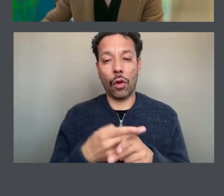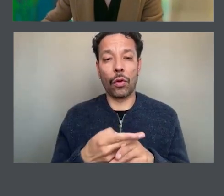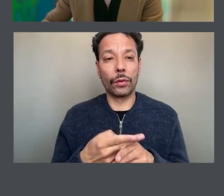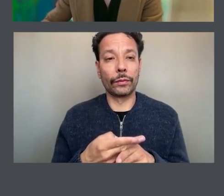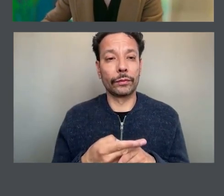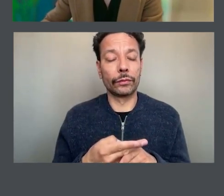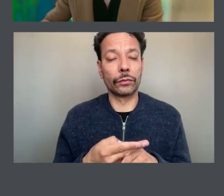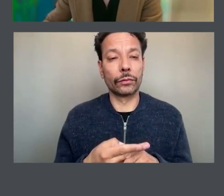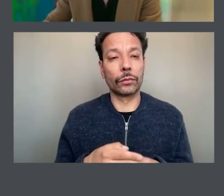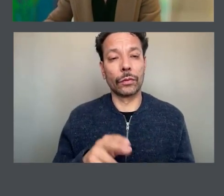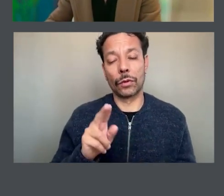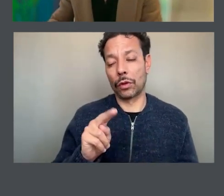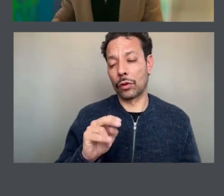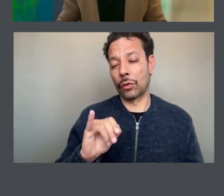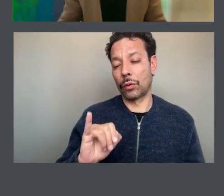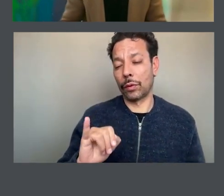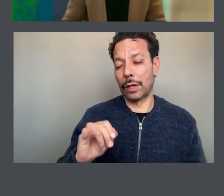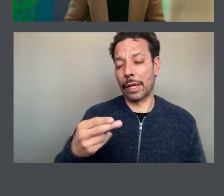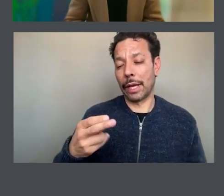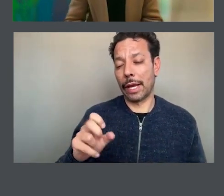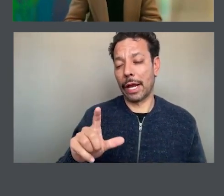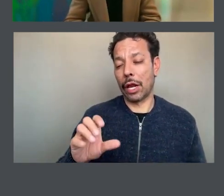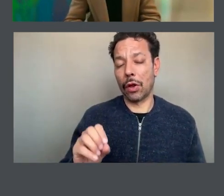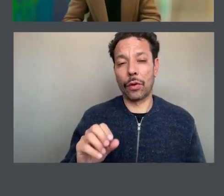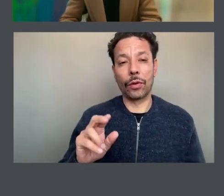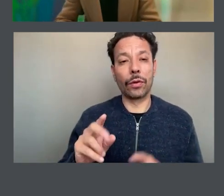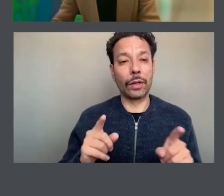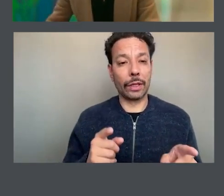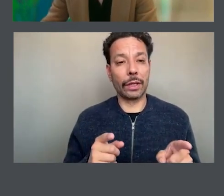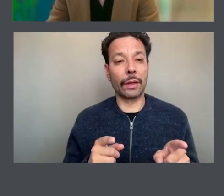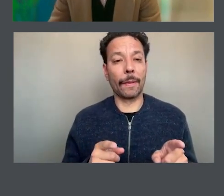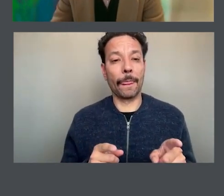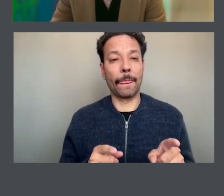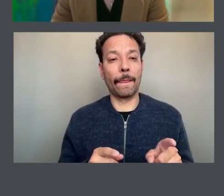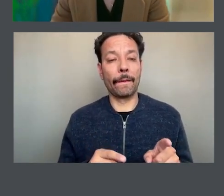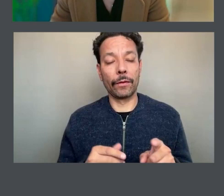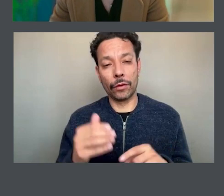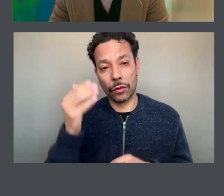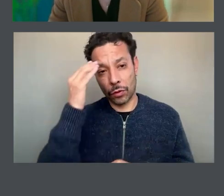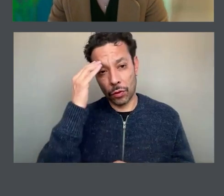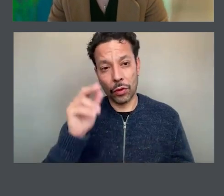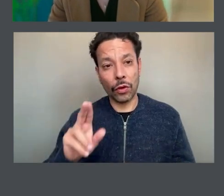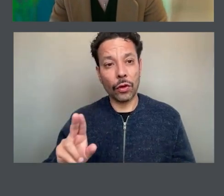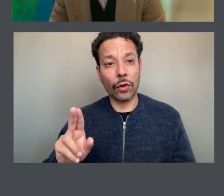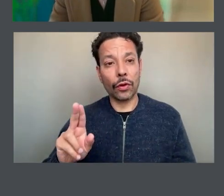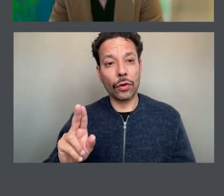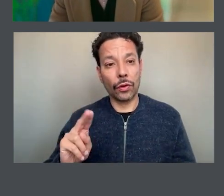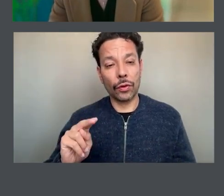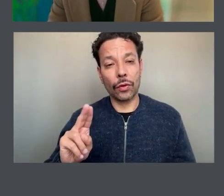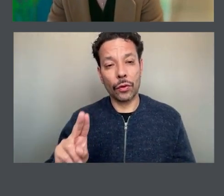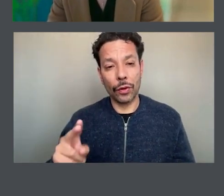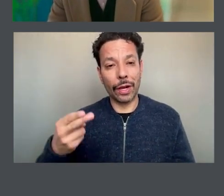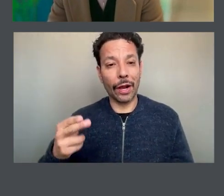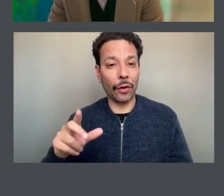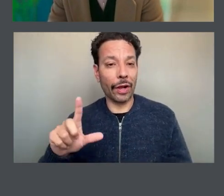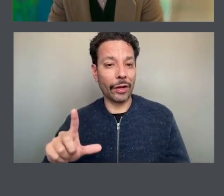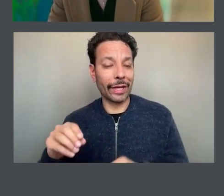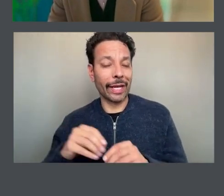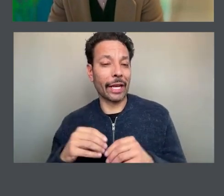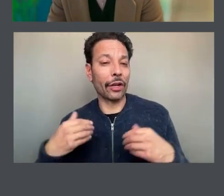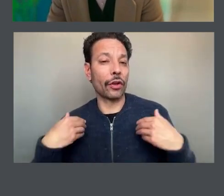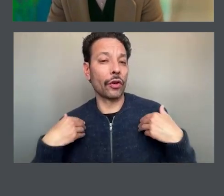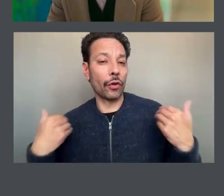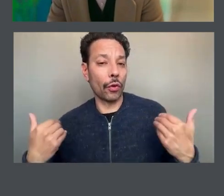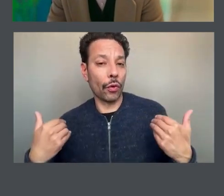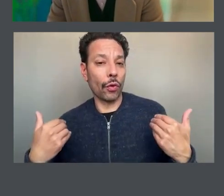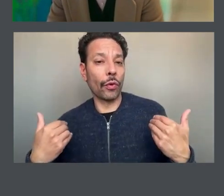the Unihilo. And so the Unihilo is also known as the Unilateral Hearing Loss in Youth